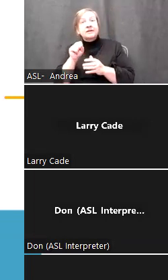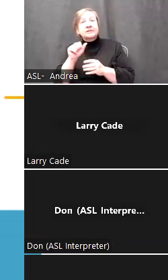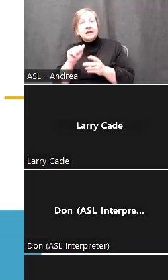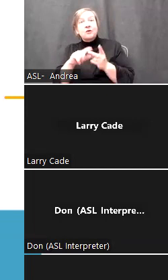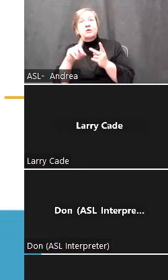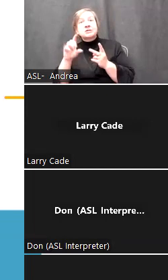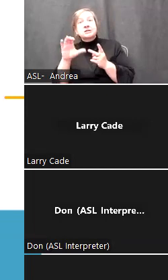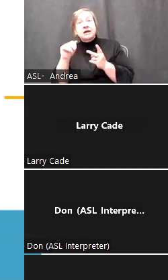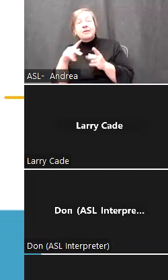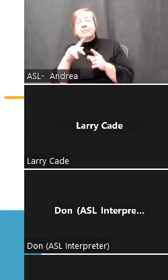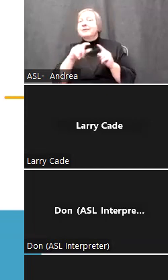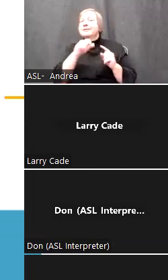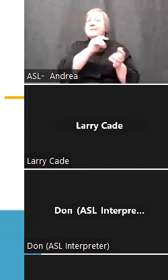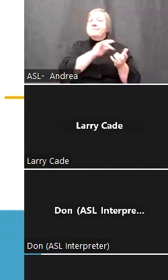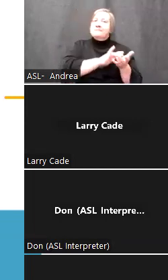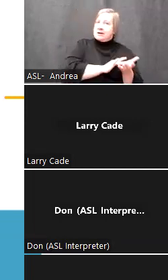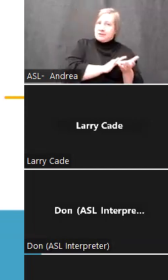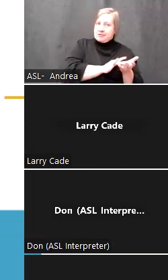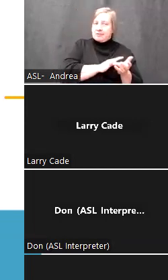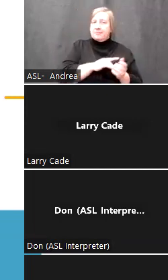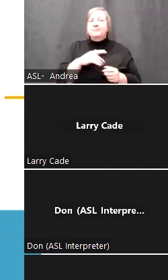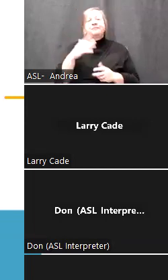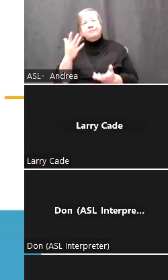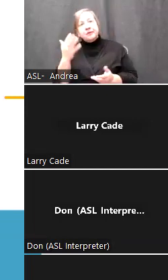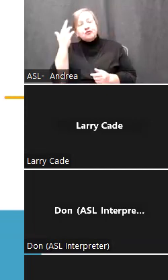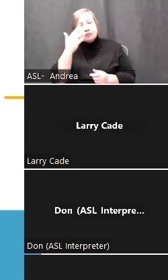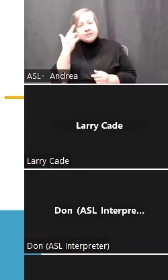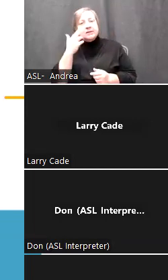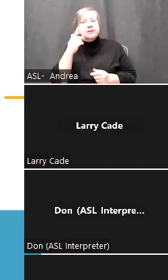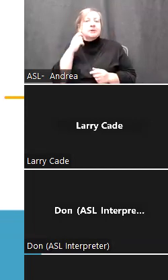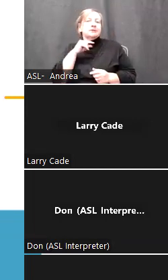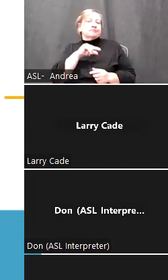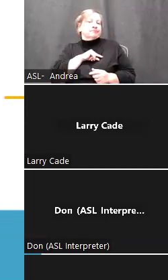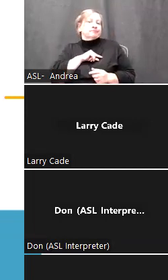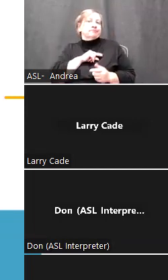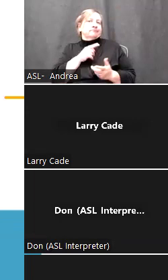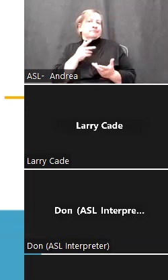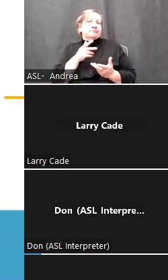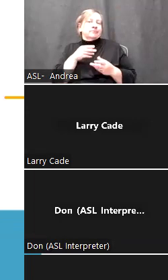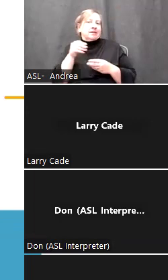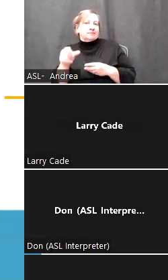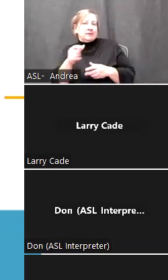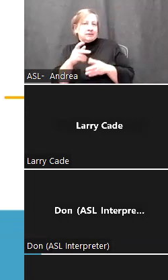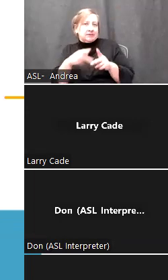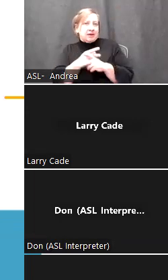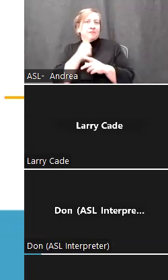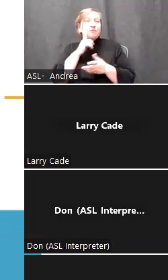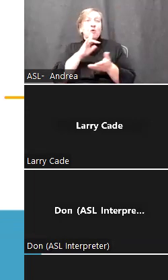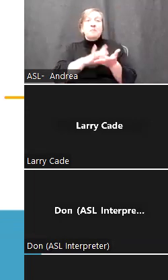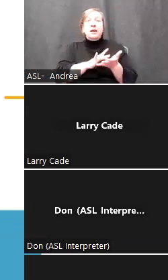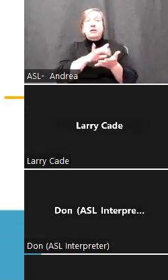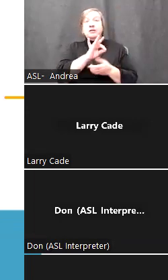medical. And the reason there really relates to the eligible expense types. So for medical FSA, it